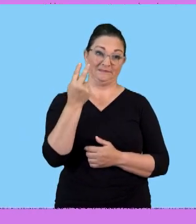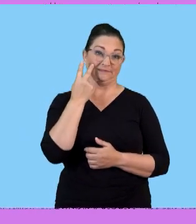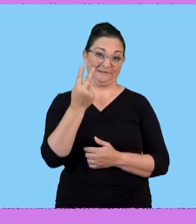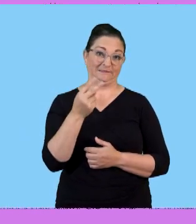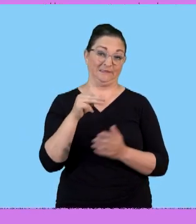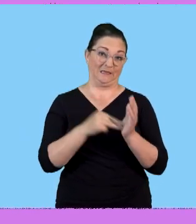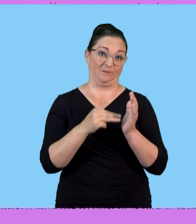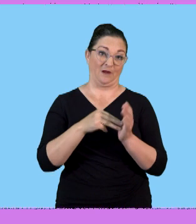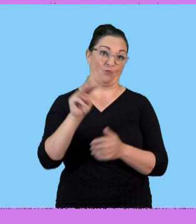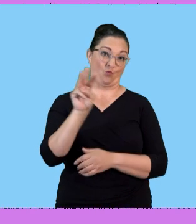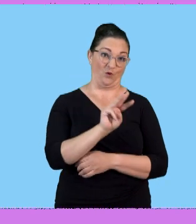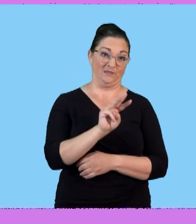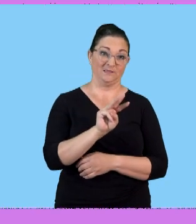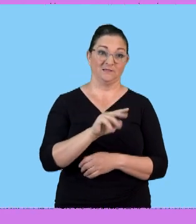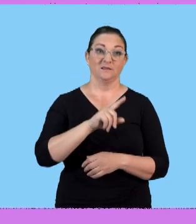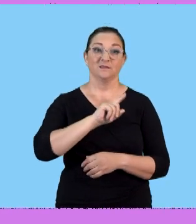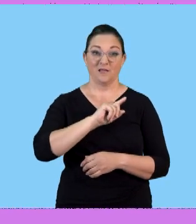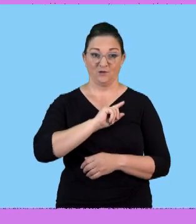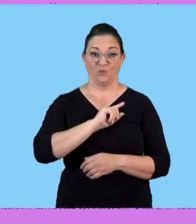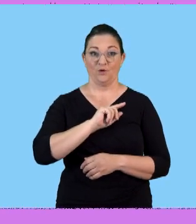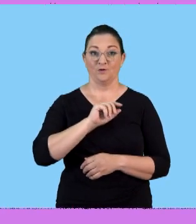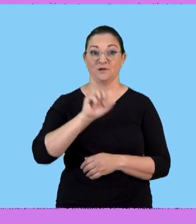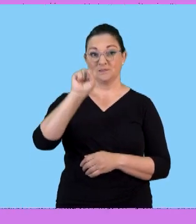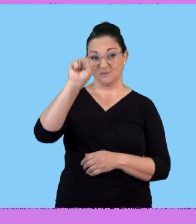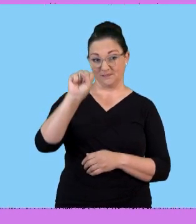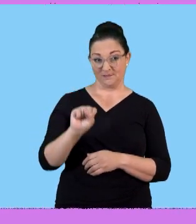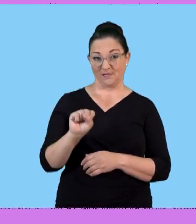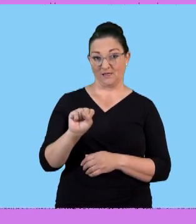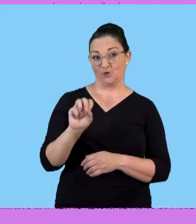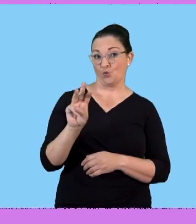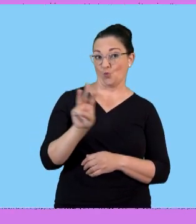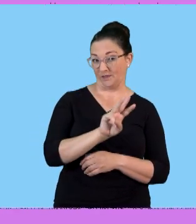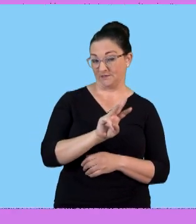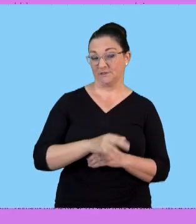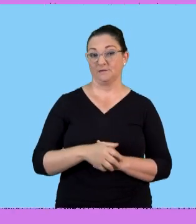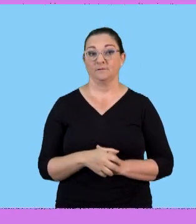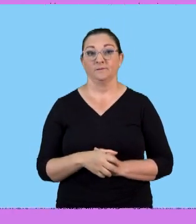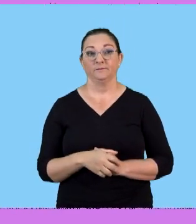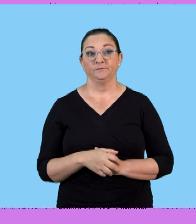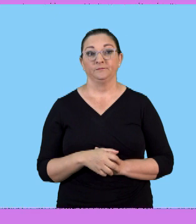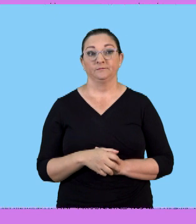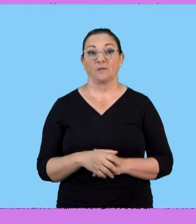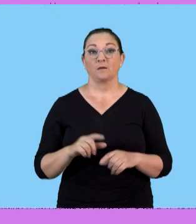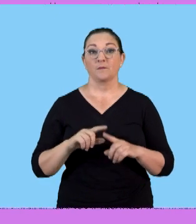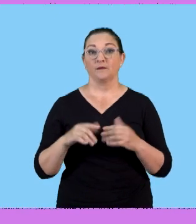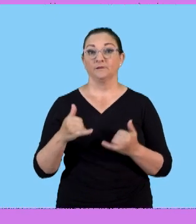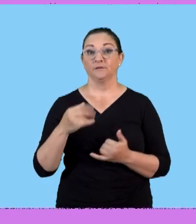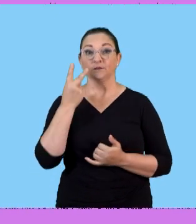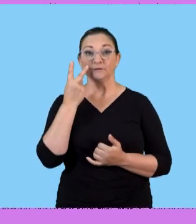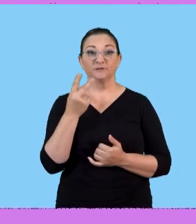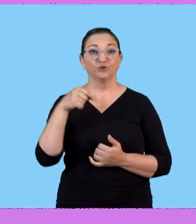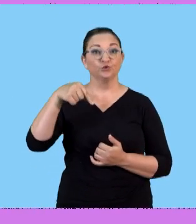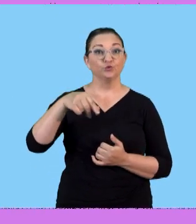map, right? So therefore, in this case, that will be southwest, right? So Queenstown will